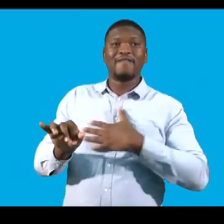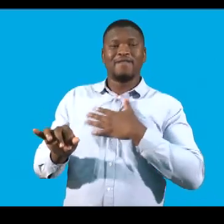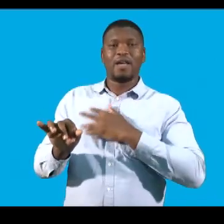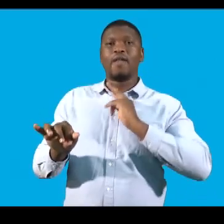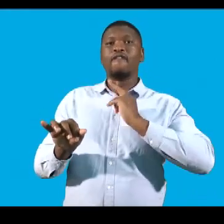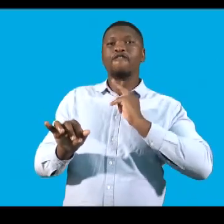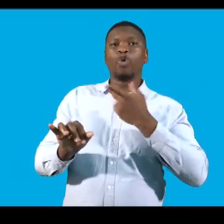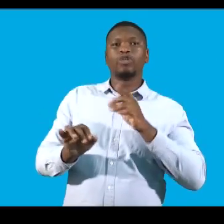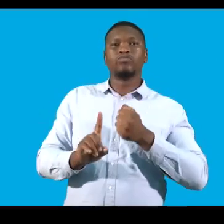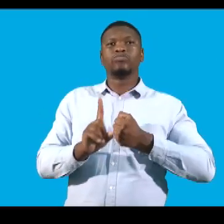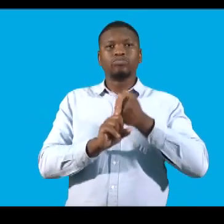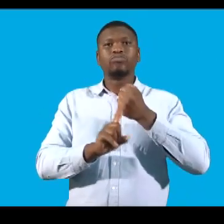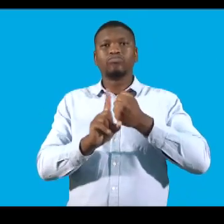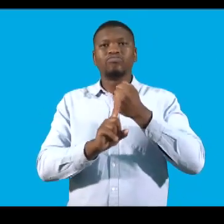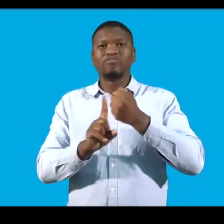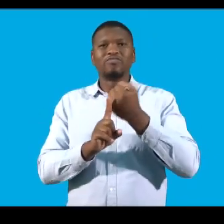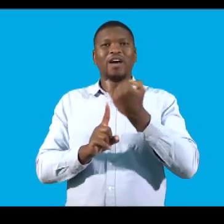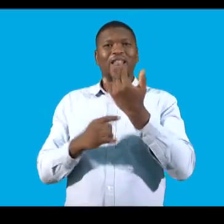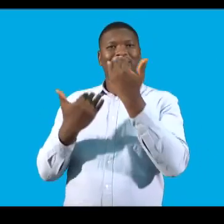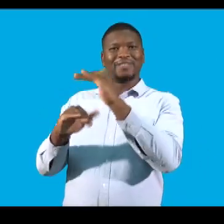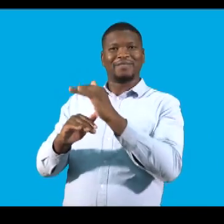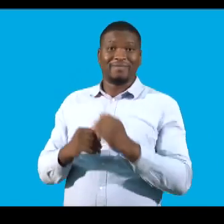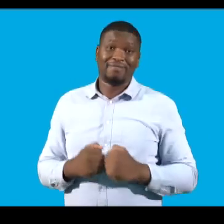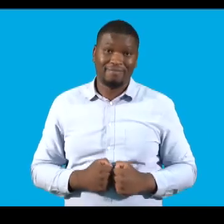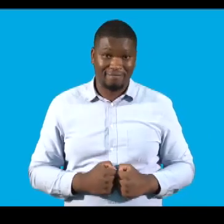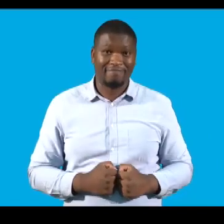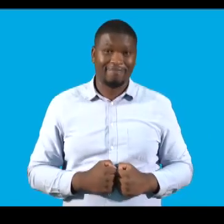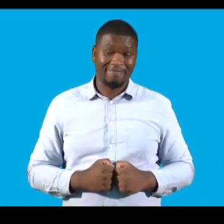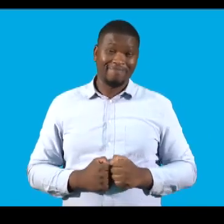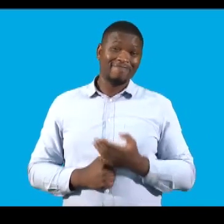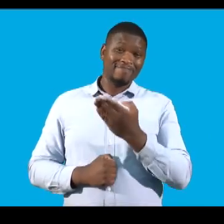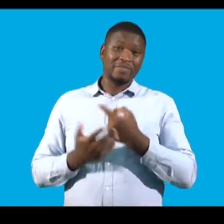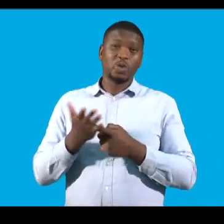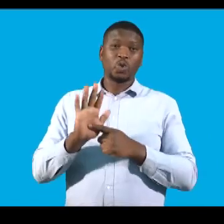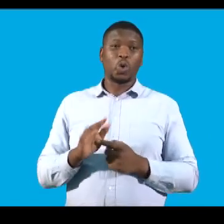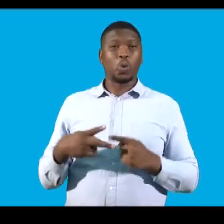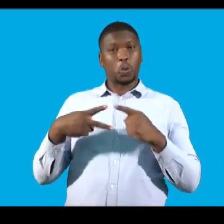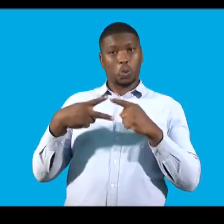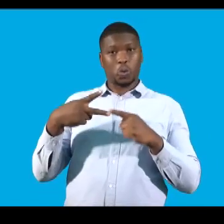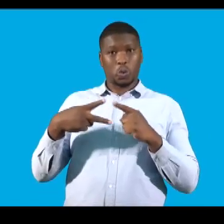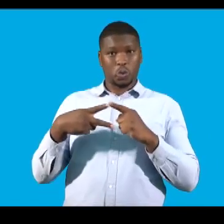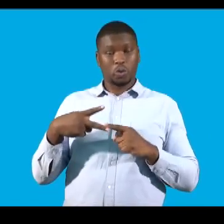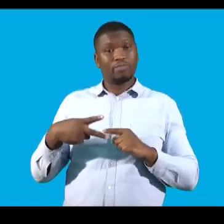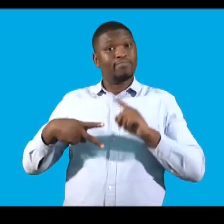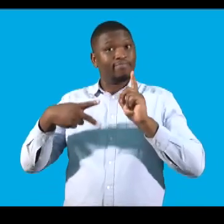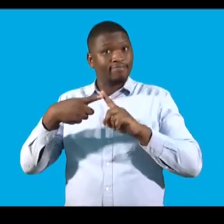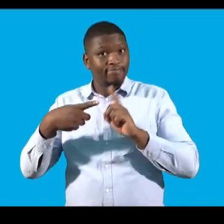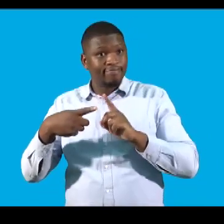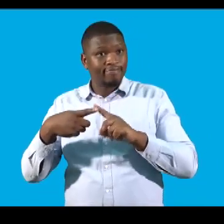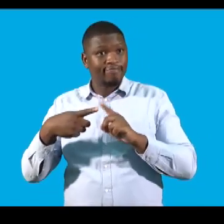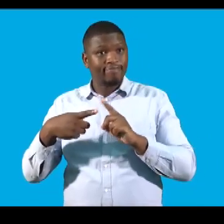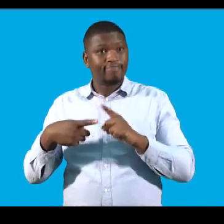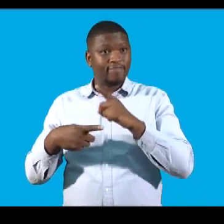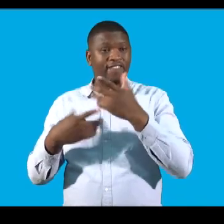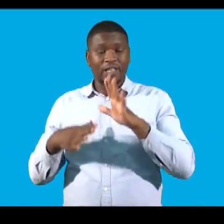of protest may be censored. So it refers to two aspects here. Firstly, that